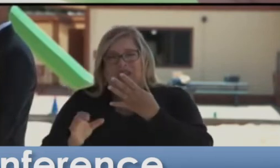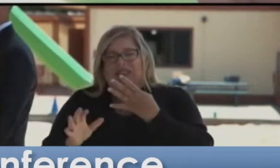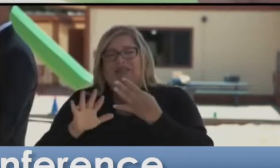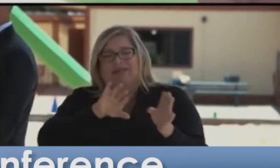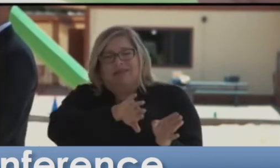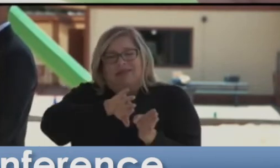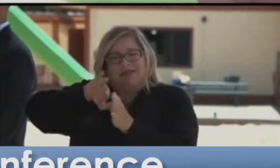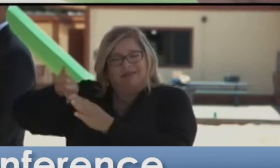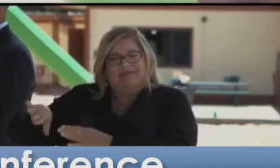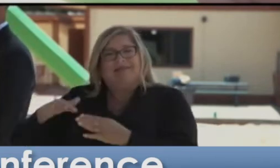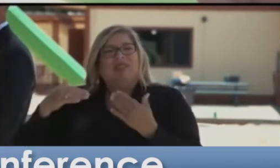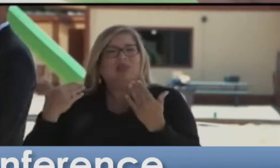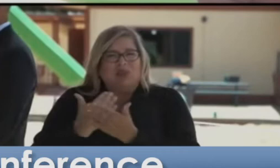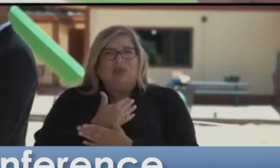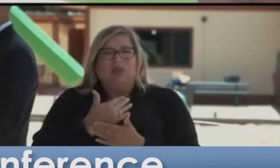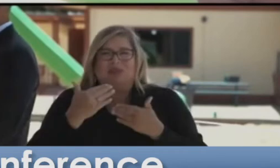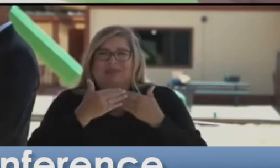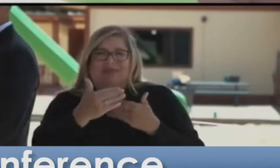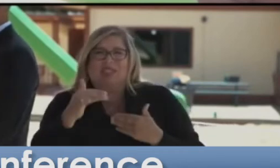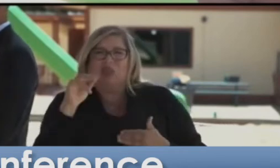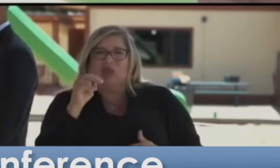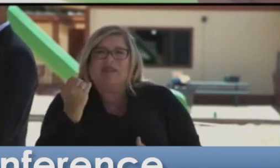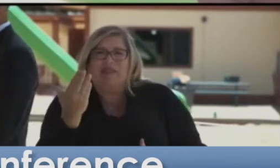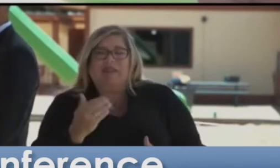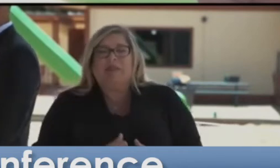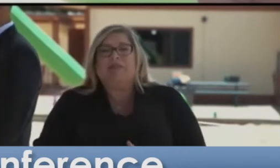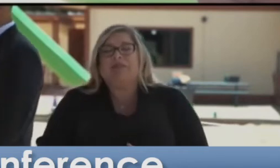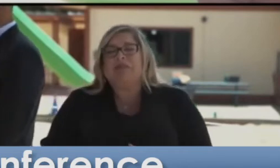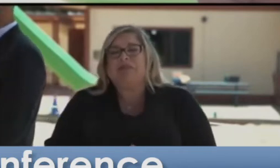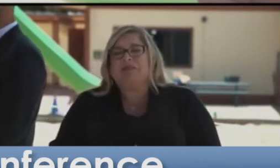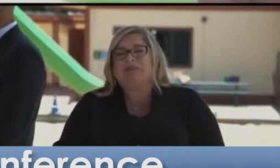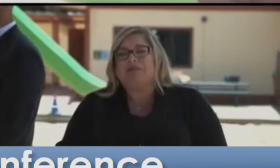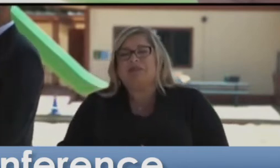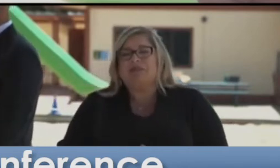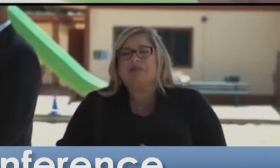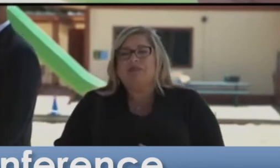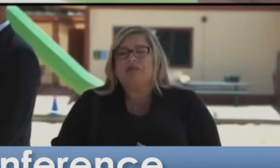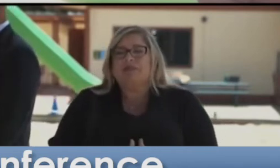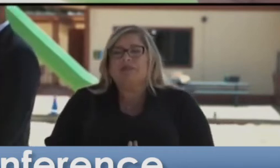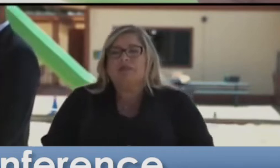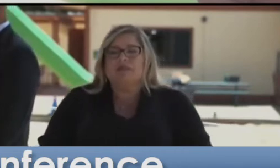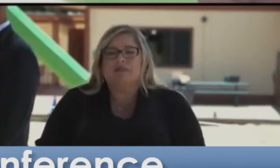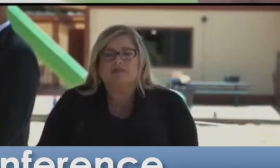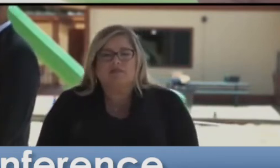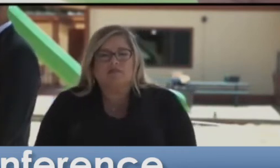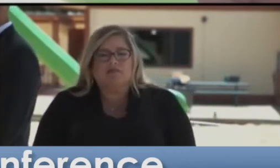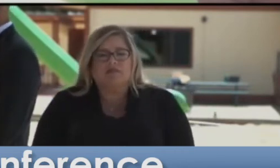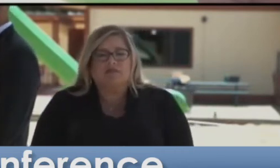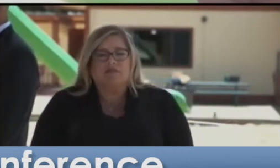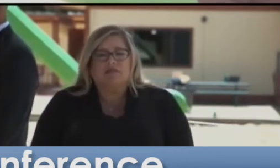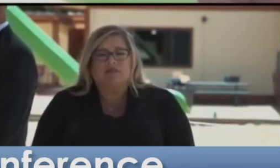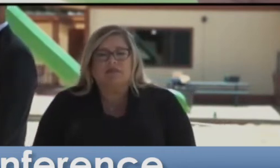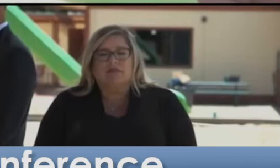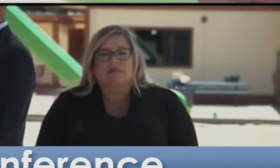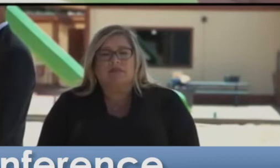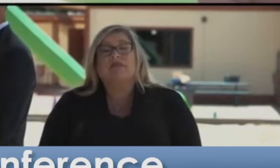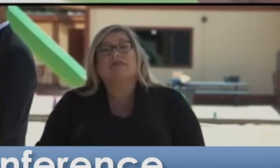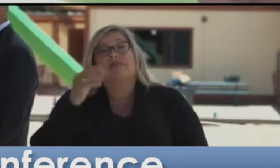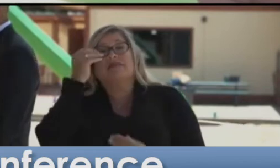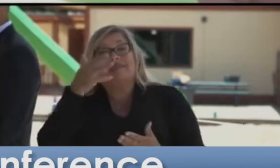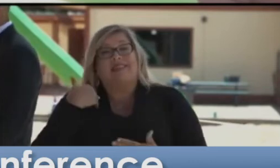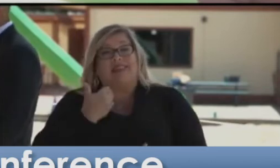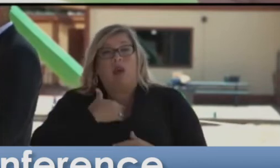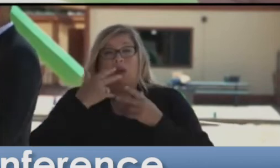different space. Now, I want to clarify in that context that we will be updating our mask